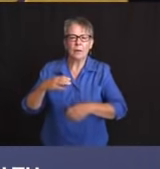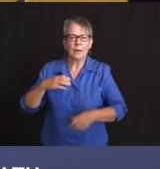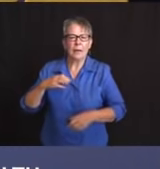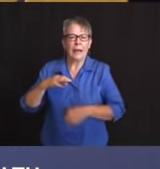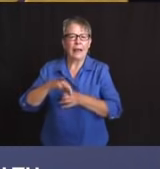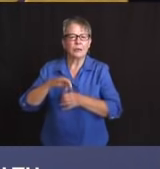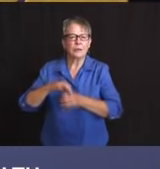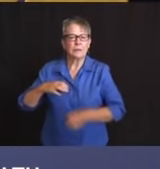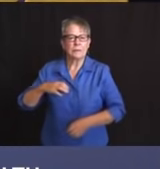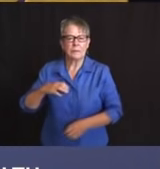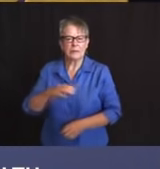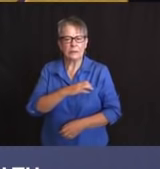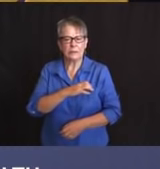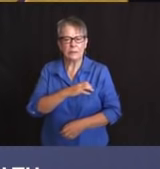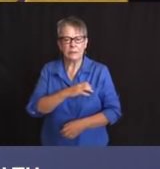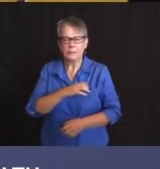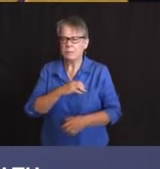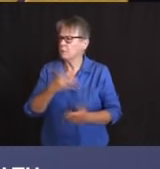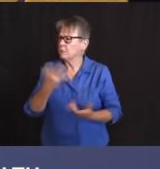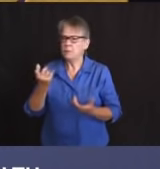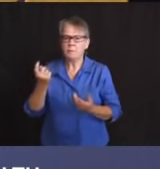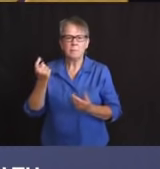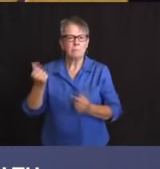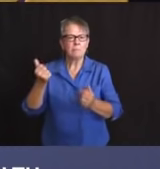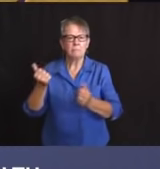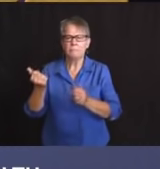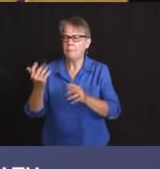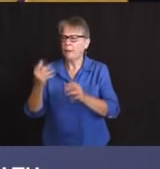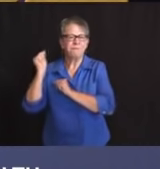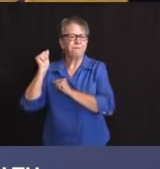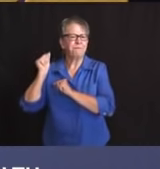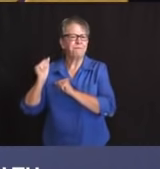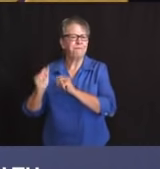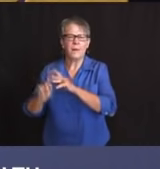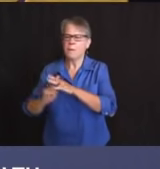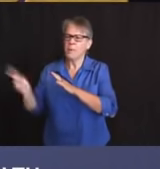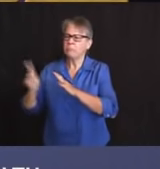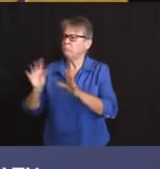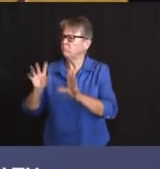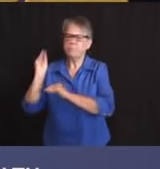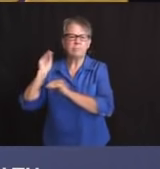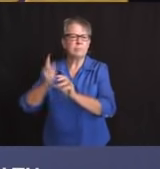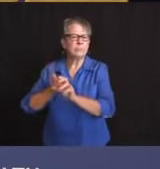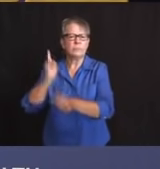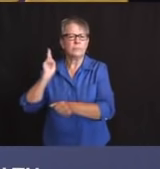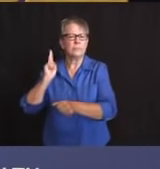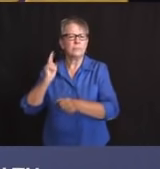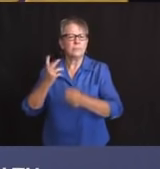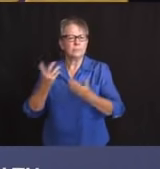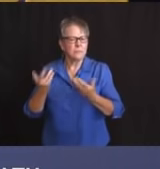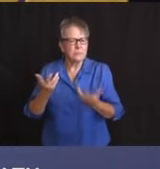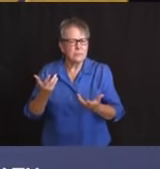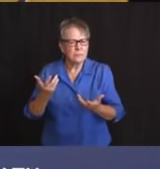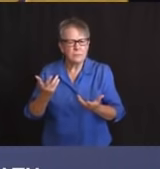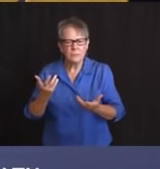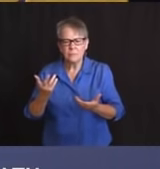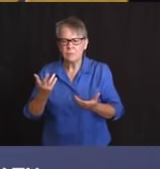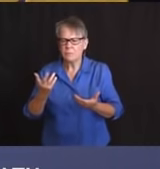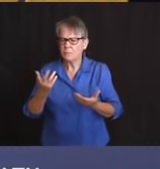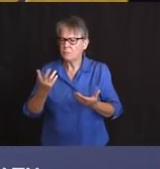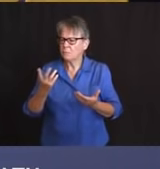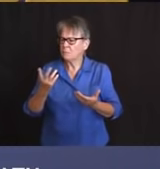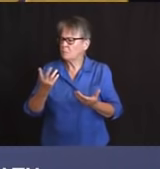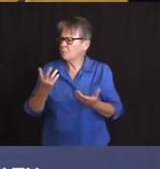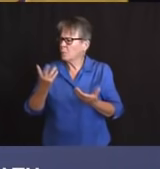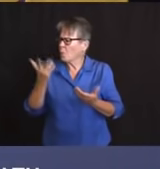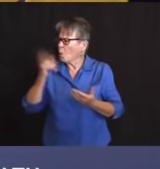and restrict that knowledge? How can he not use that knowledge? Separately, is there any way to